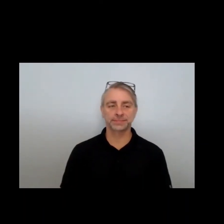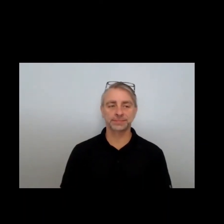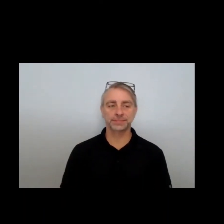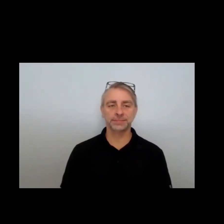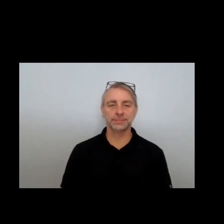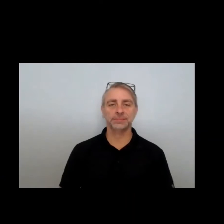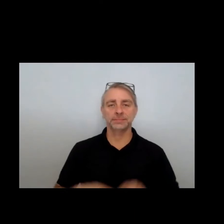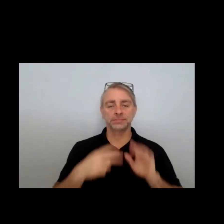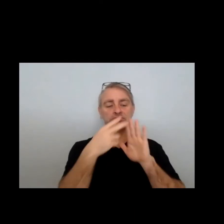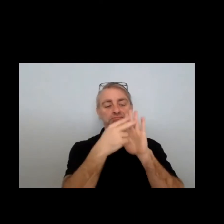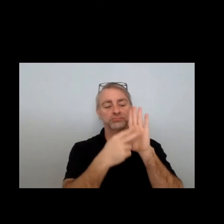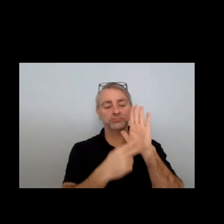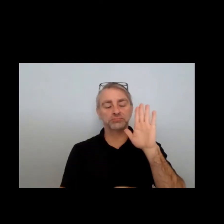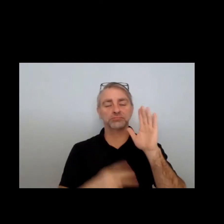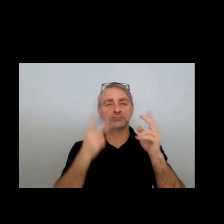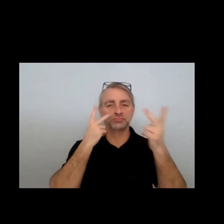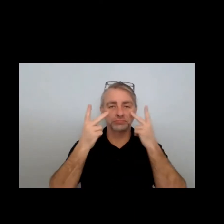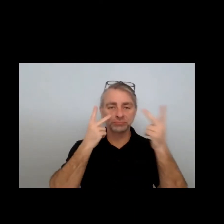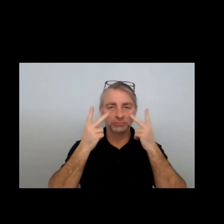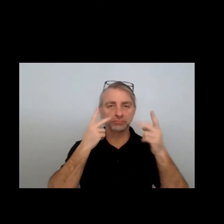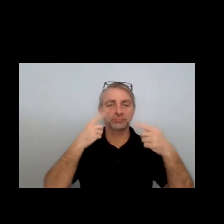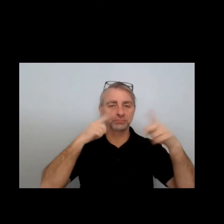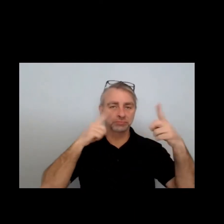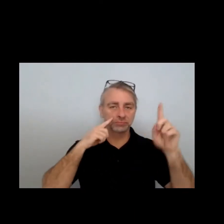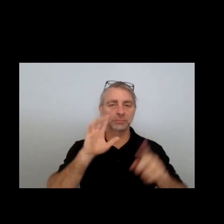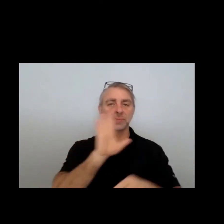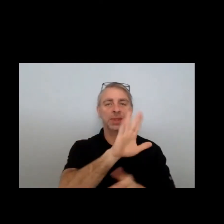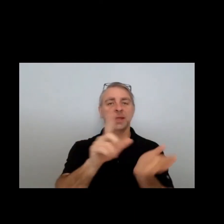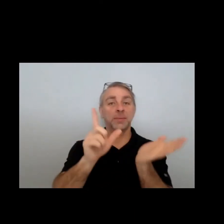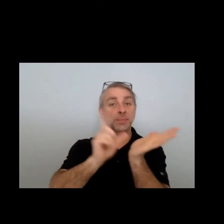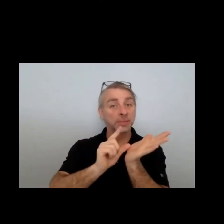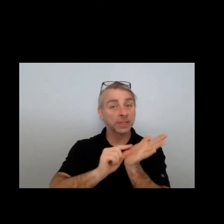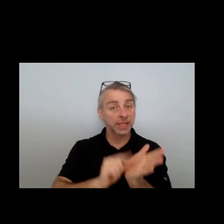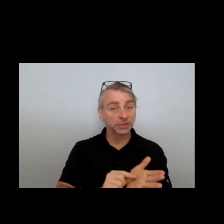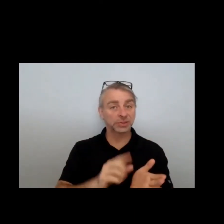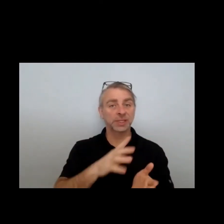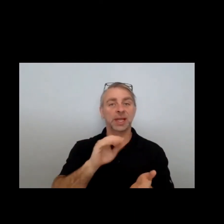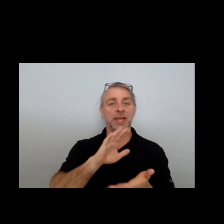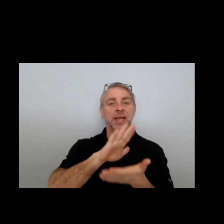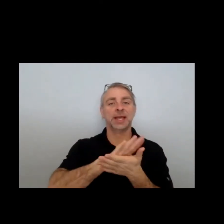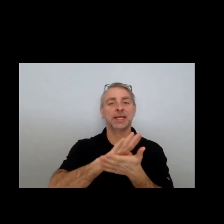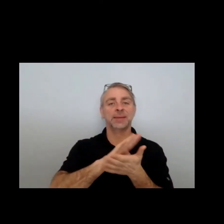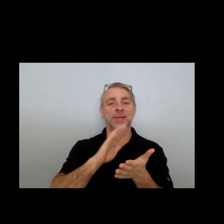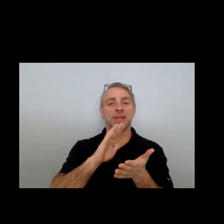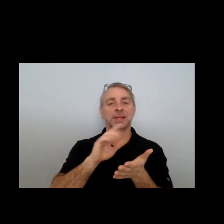but also the numerous publications they have in academic journals.